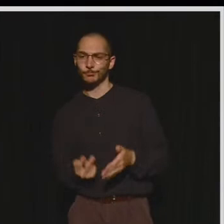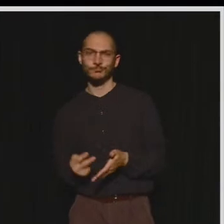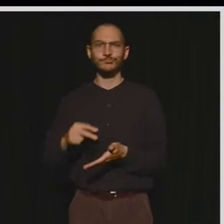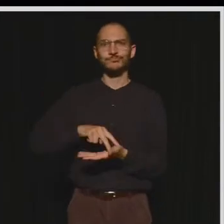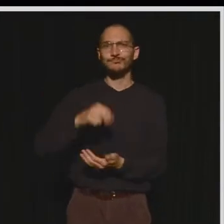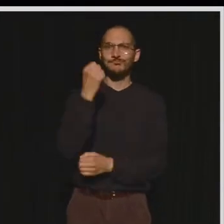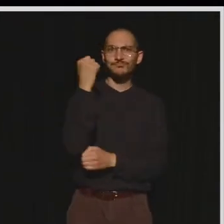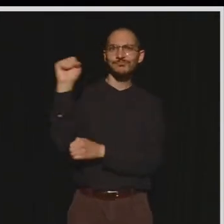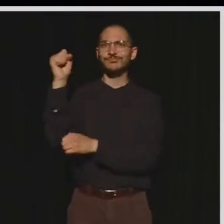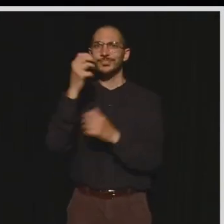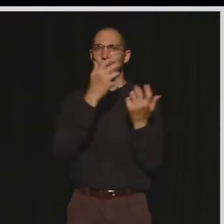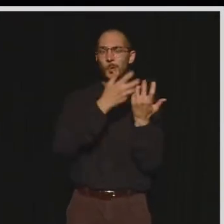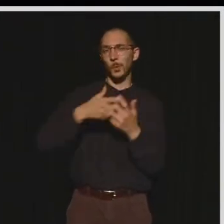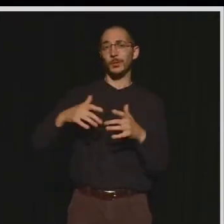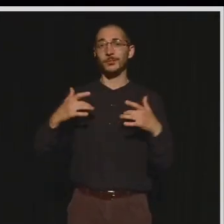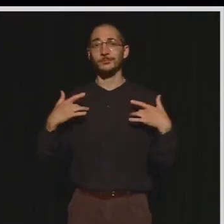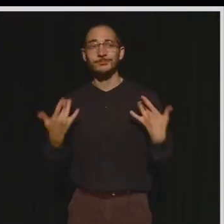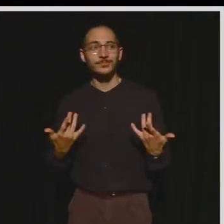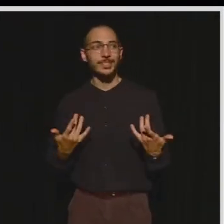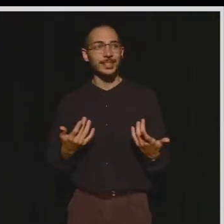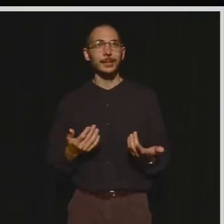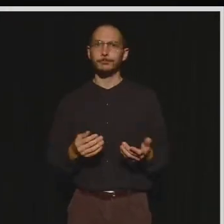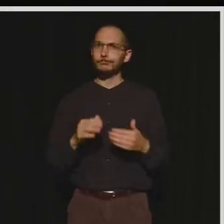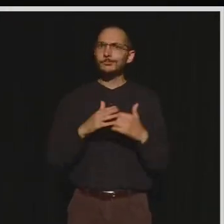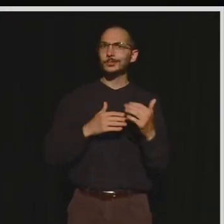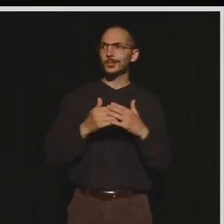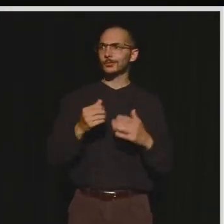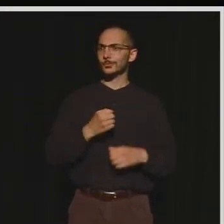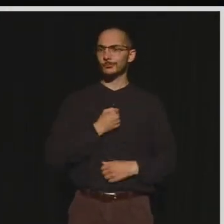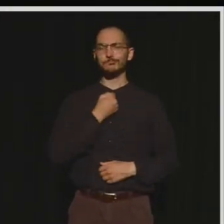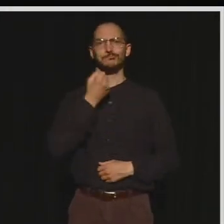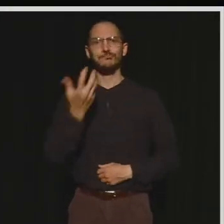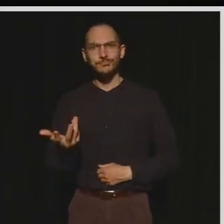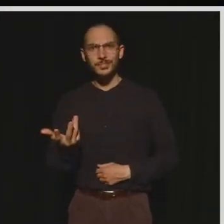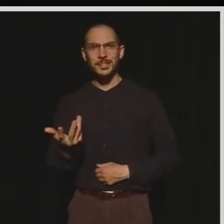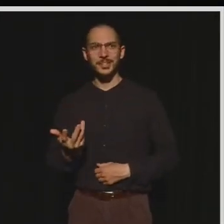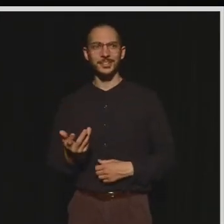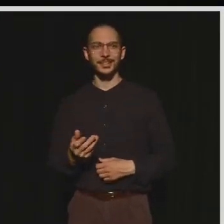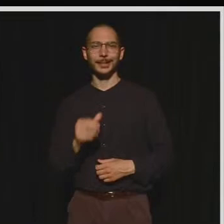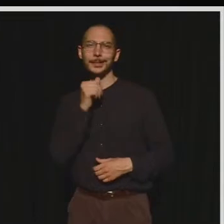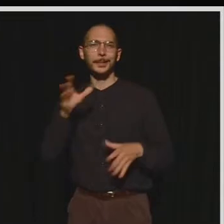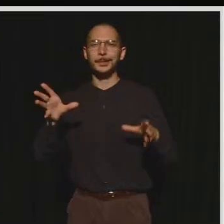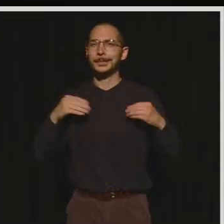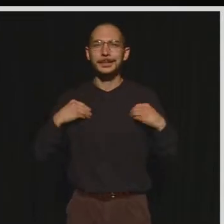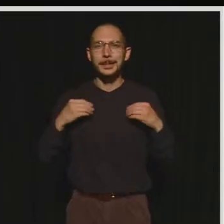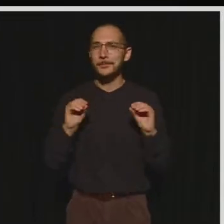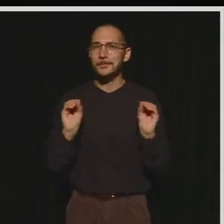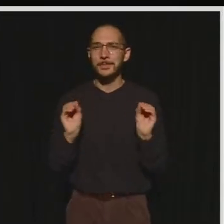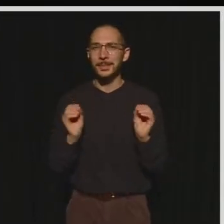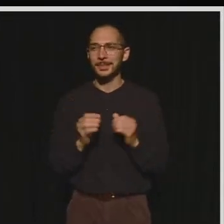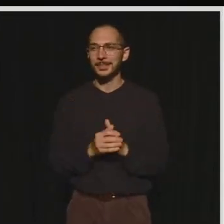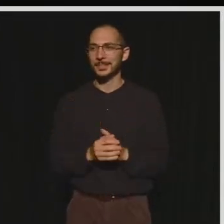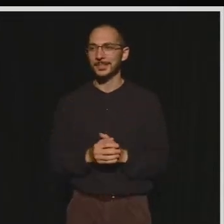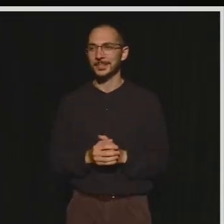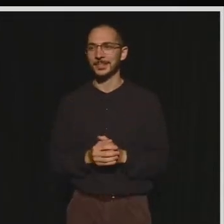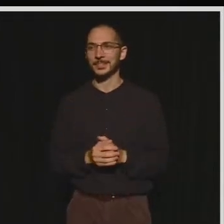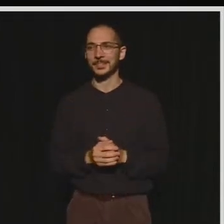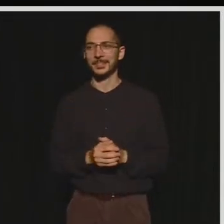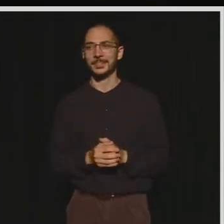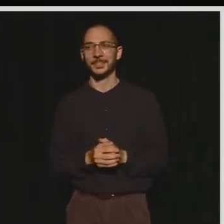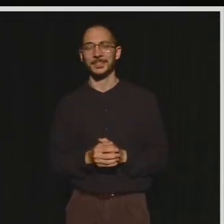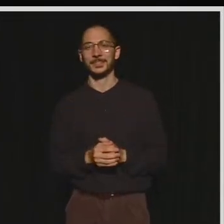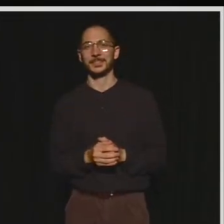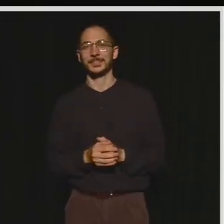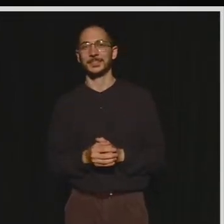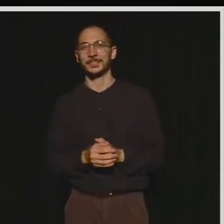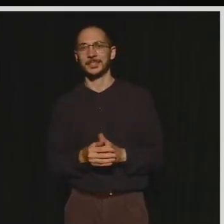short, too long, didn't read version. It's important. And Jen, I saw you nodding a little bit while